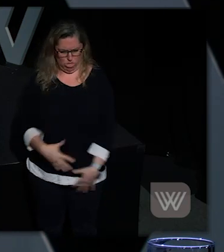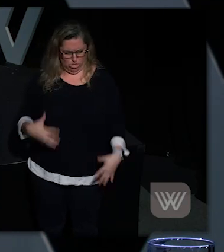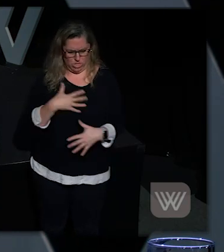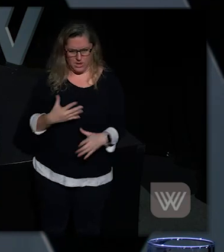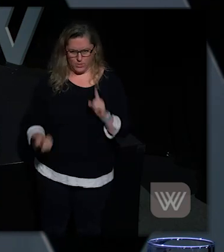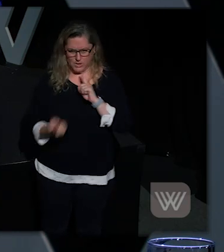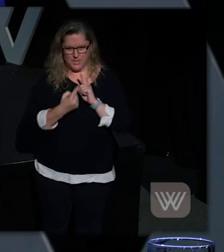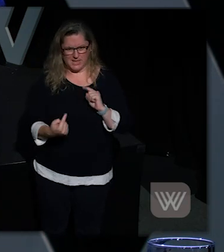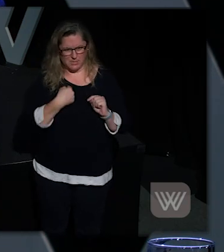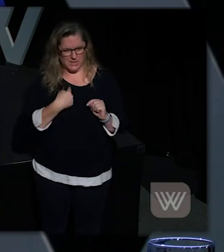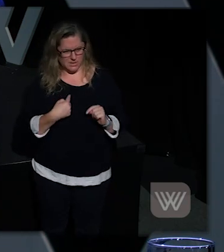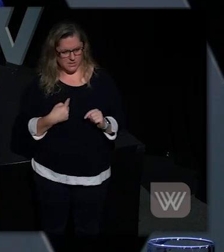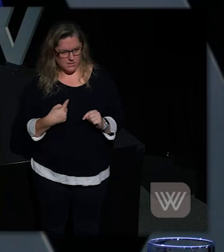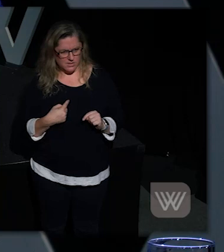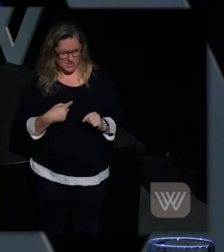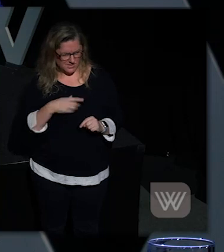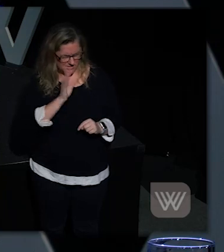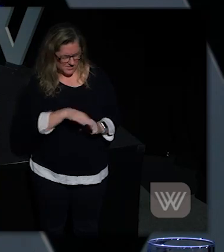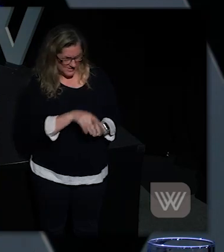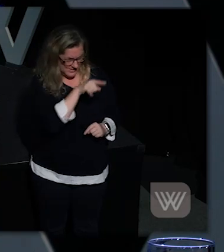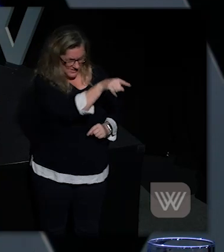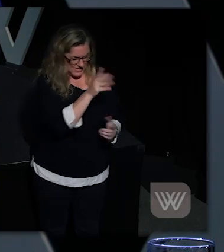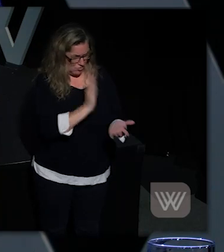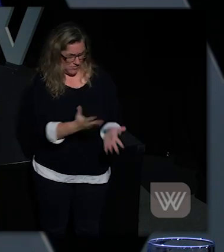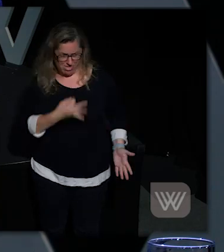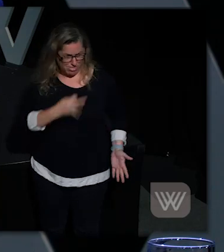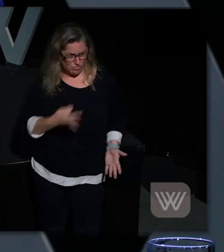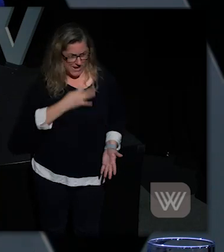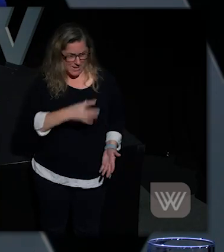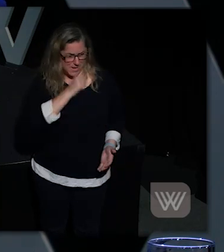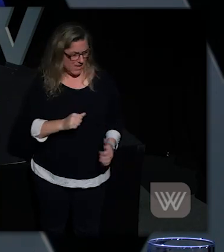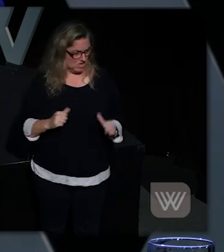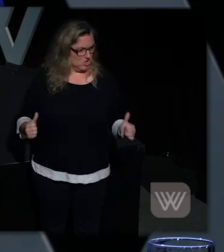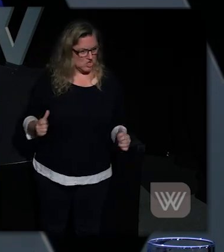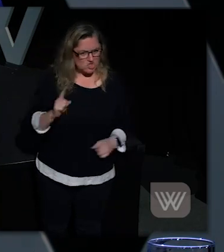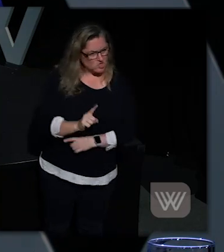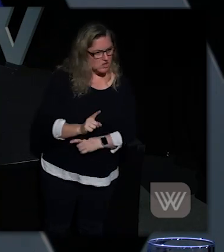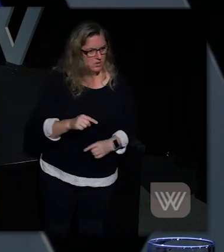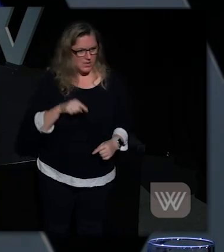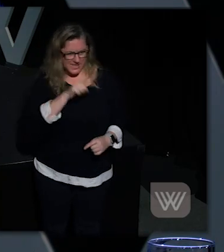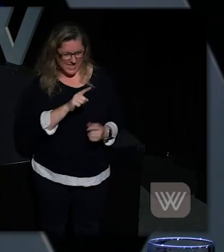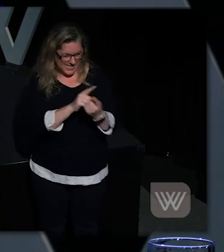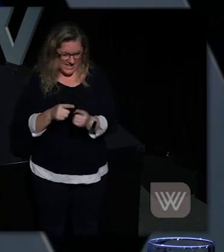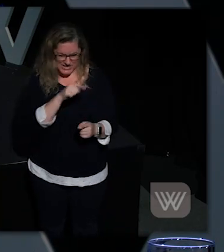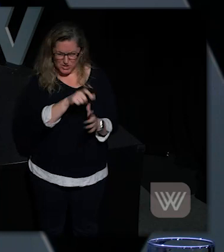meeting me? I was like, dude, you're a really threatening guy. The stuff you do is